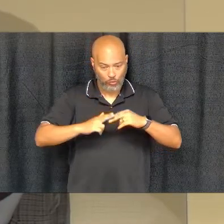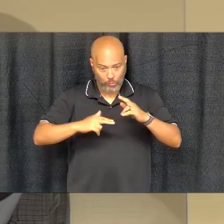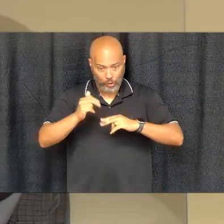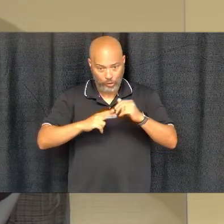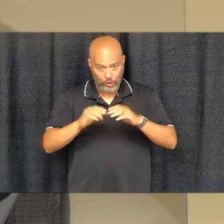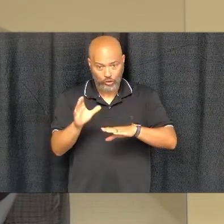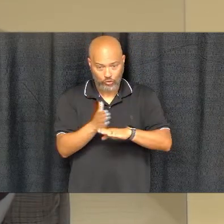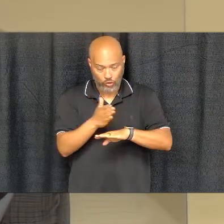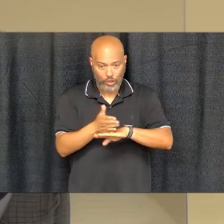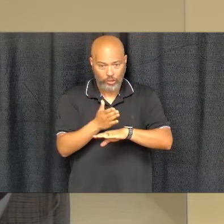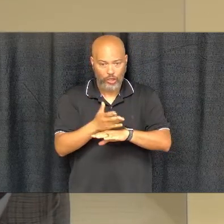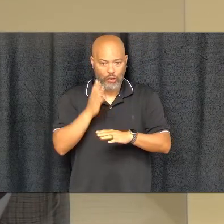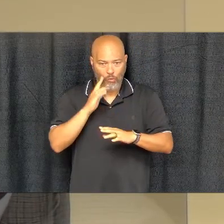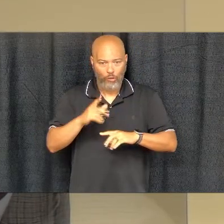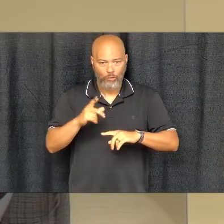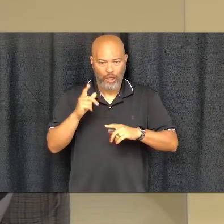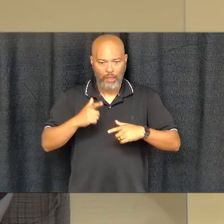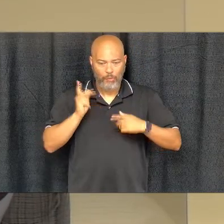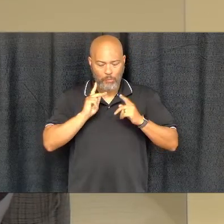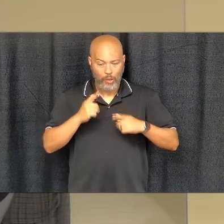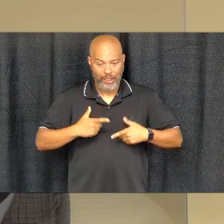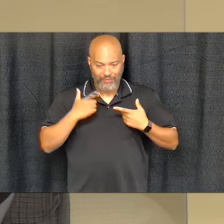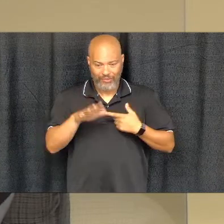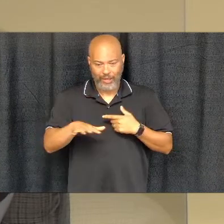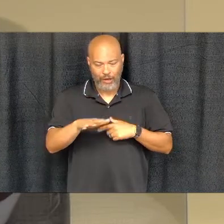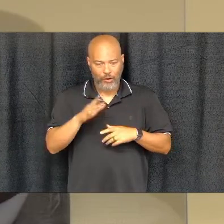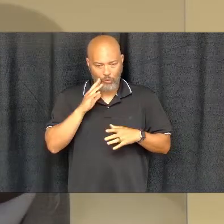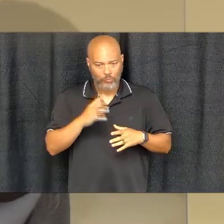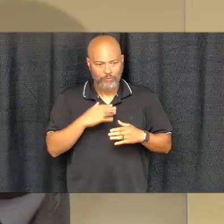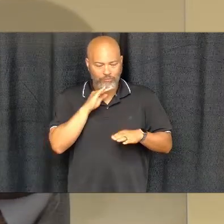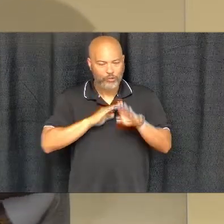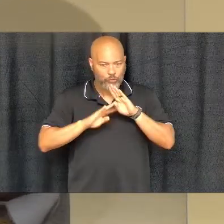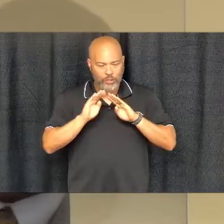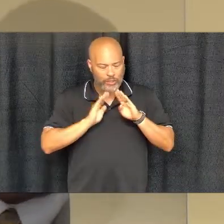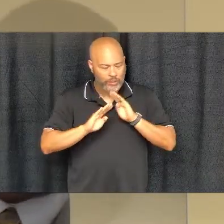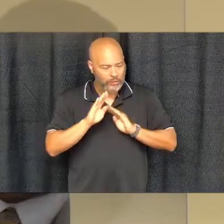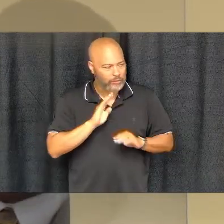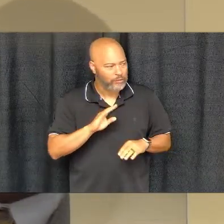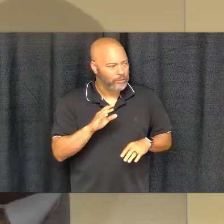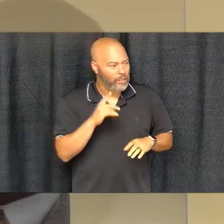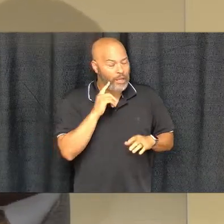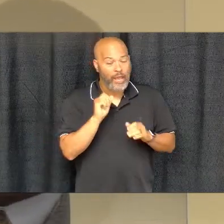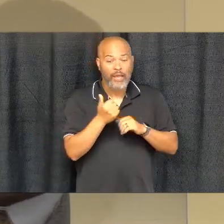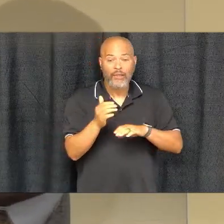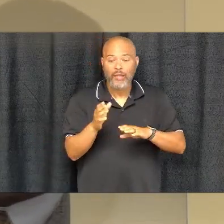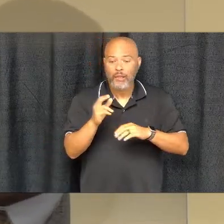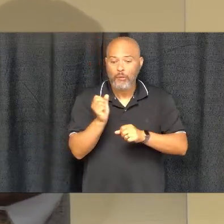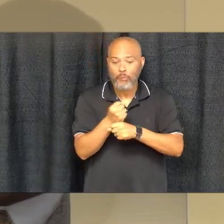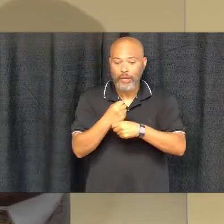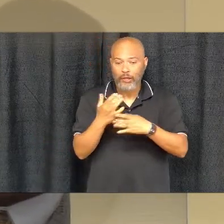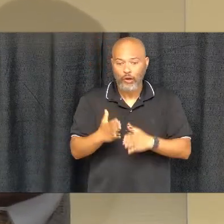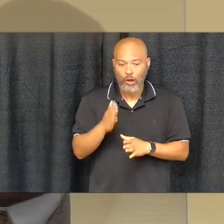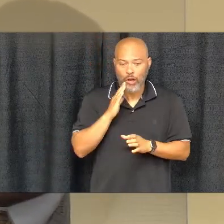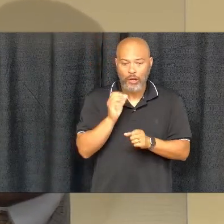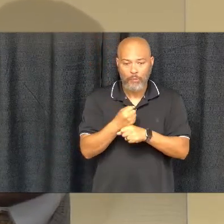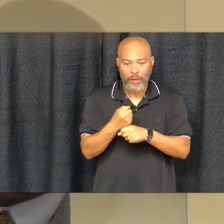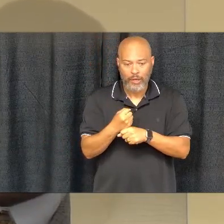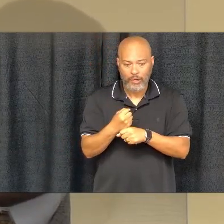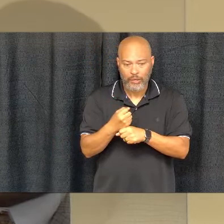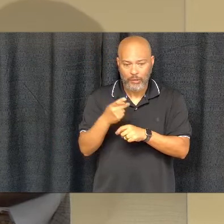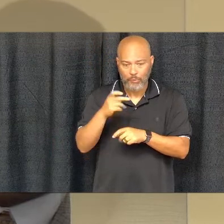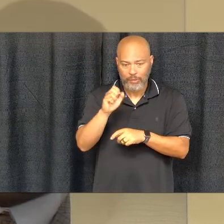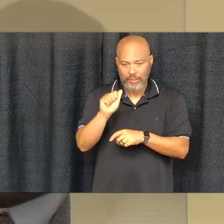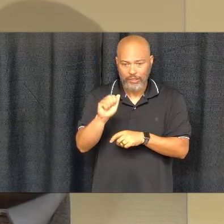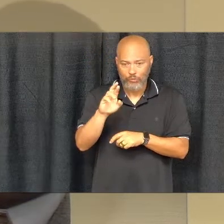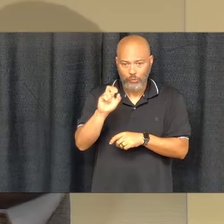and things like that. The next question, has the developer, mentioned anything about a connector road, from Pea Ridge